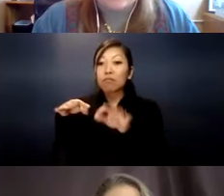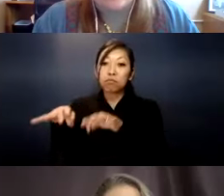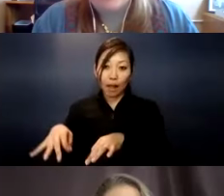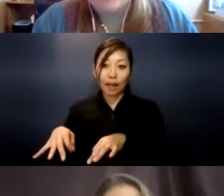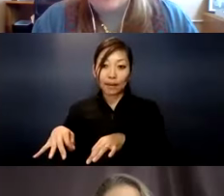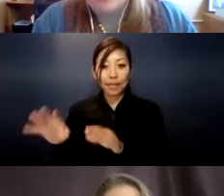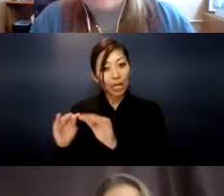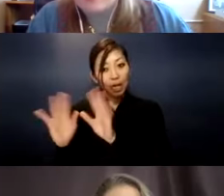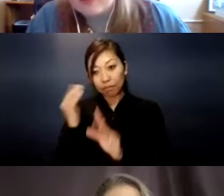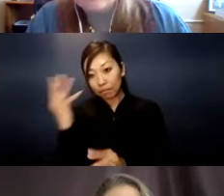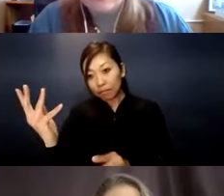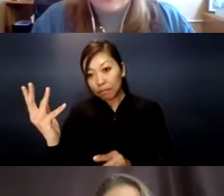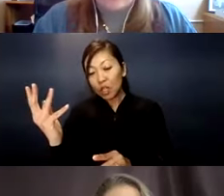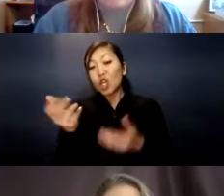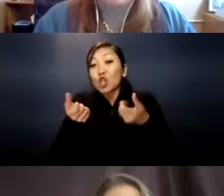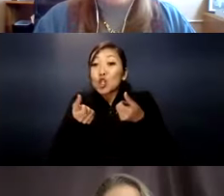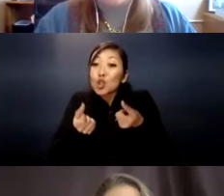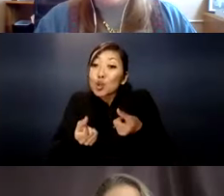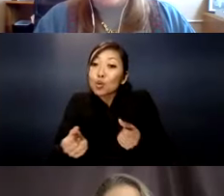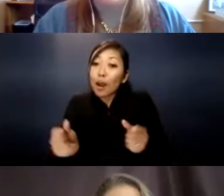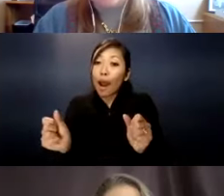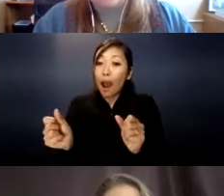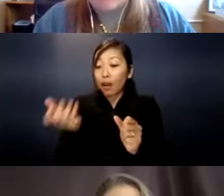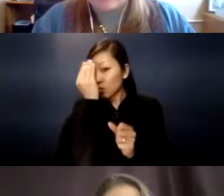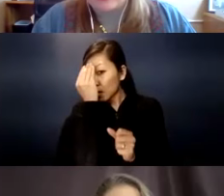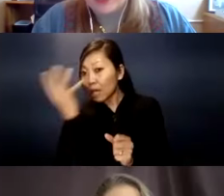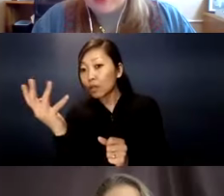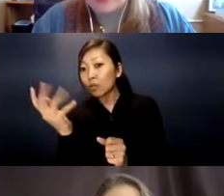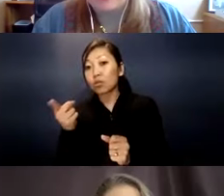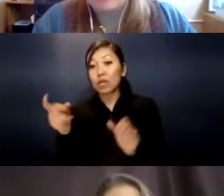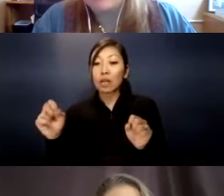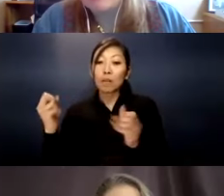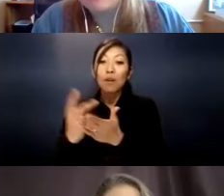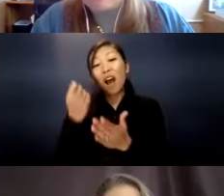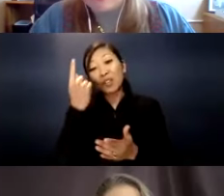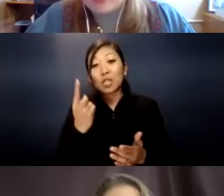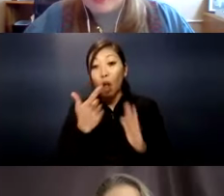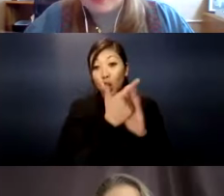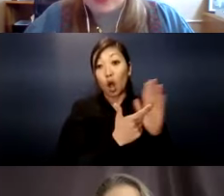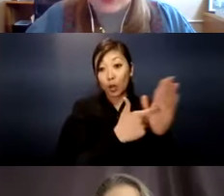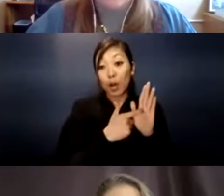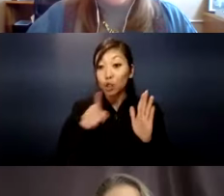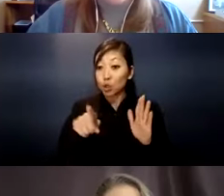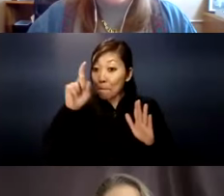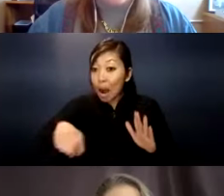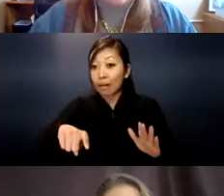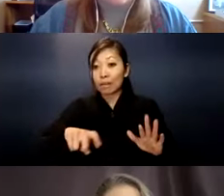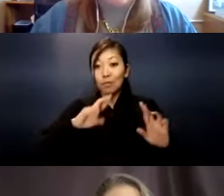And try and do it with their blessing. I mean, you have to do it anyway, but it's important